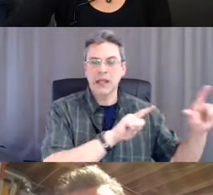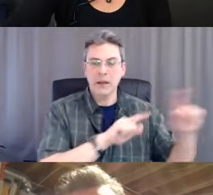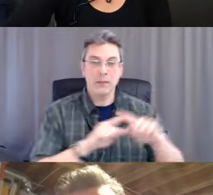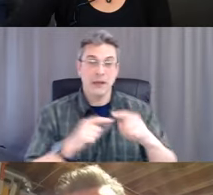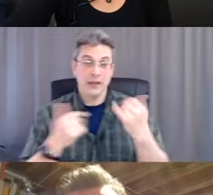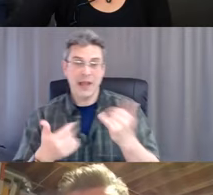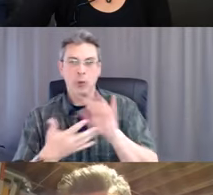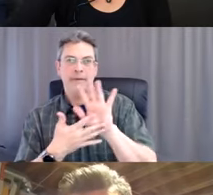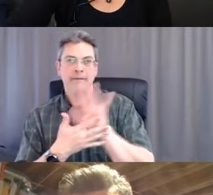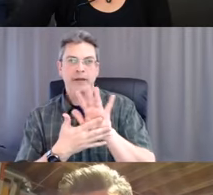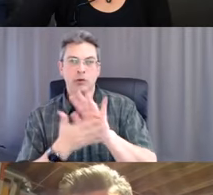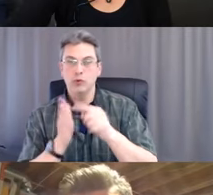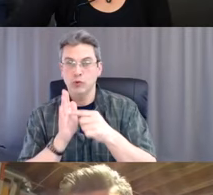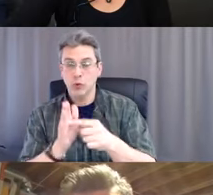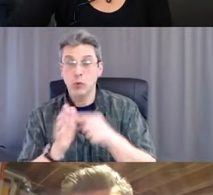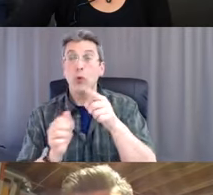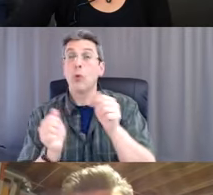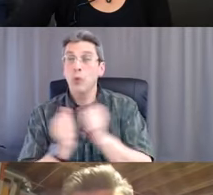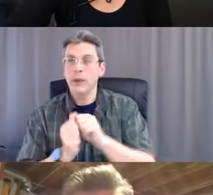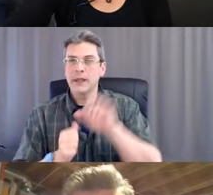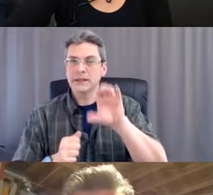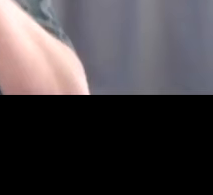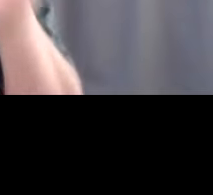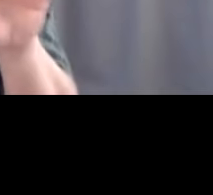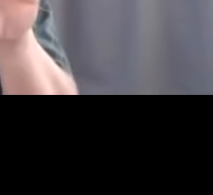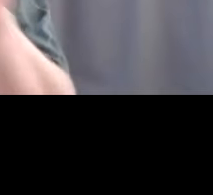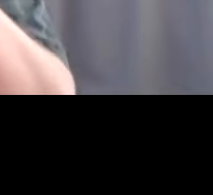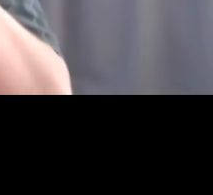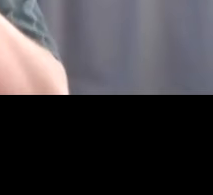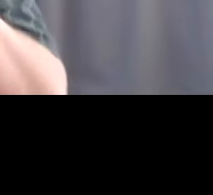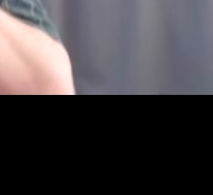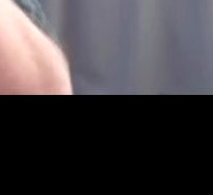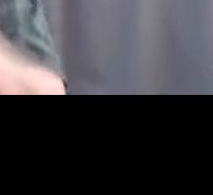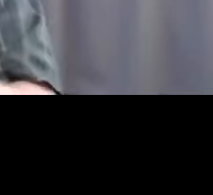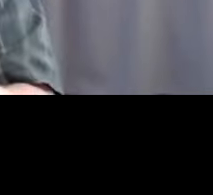And they're going to be closed captioned. So you'll be able to read as well.